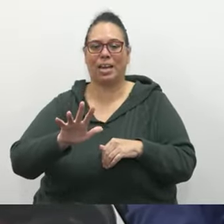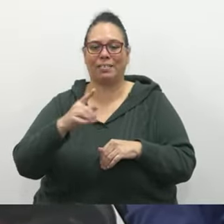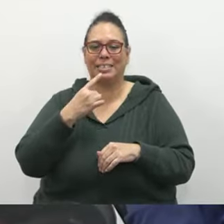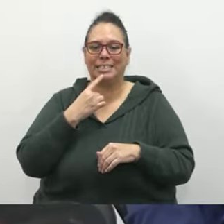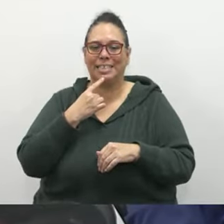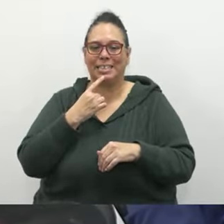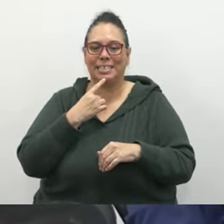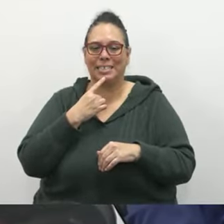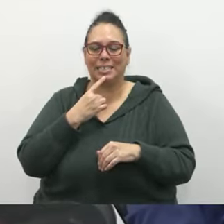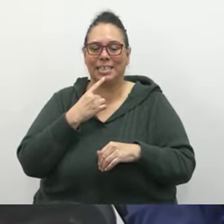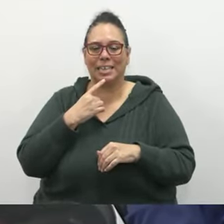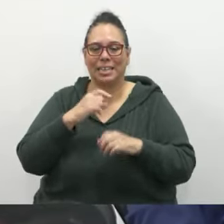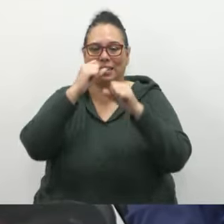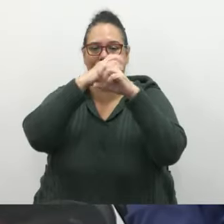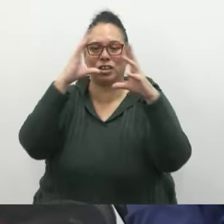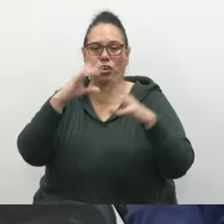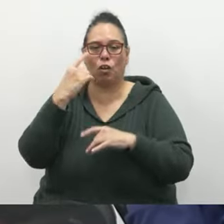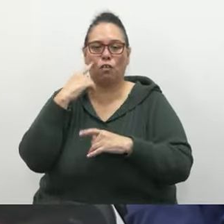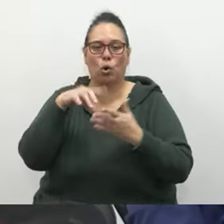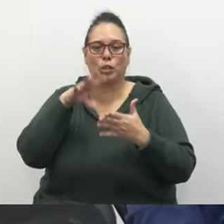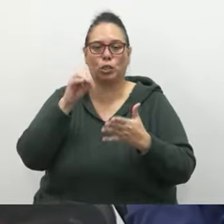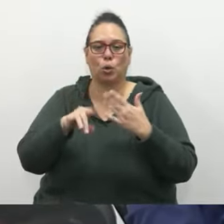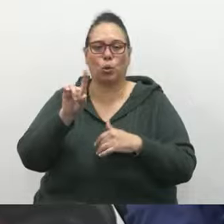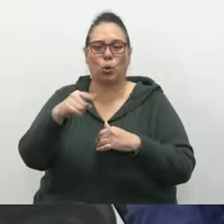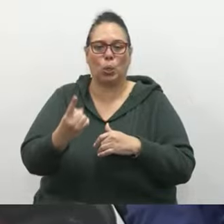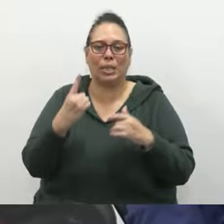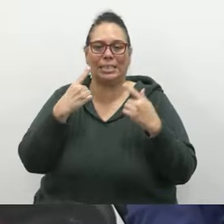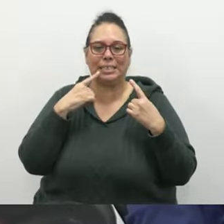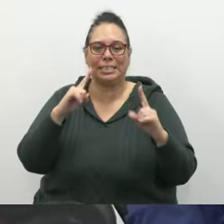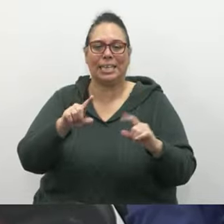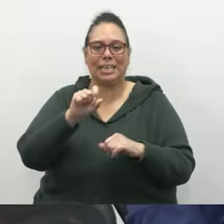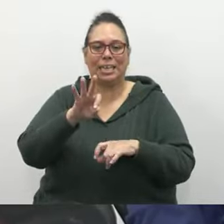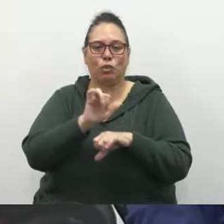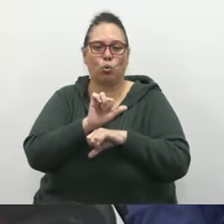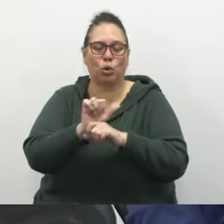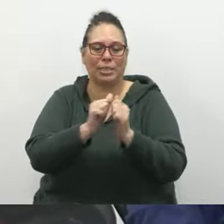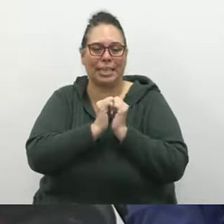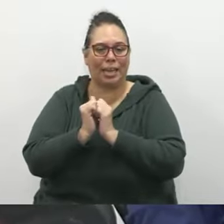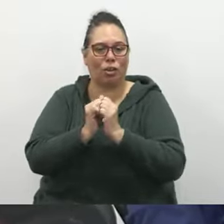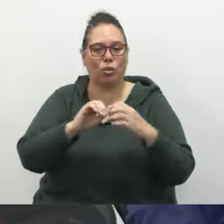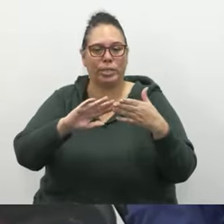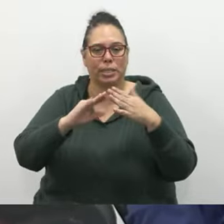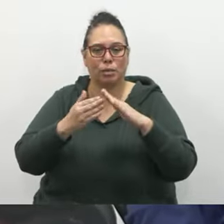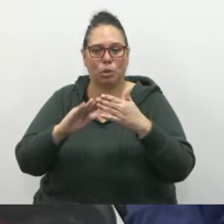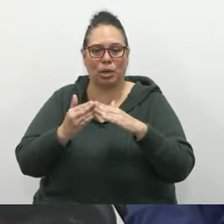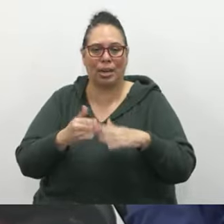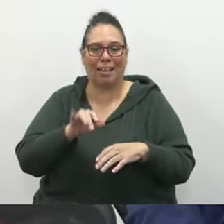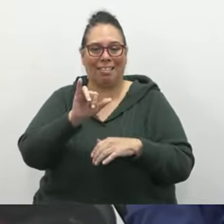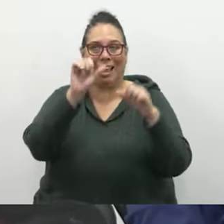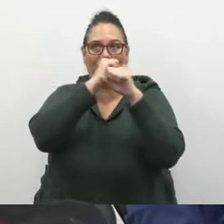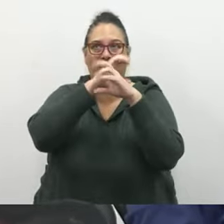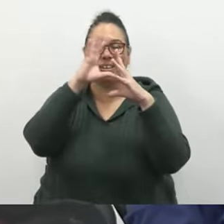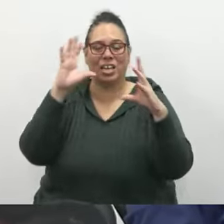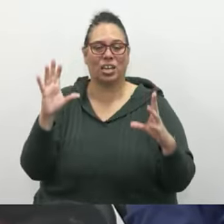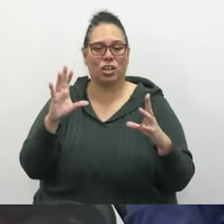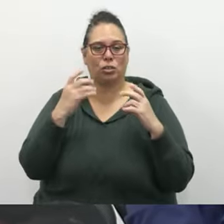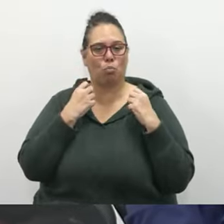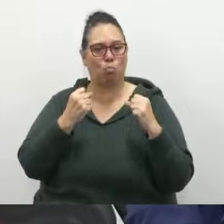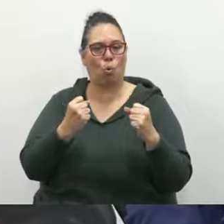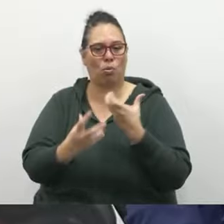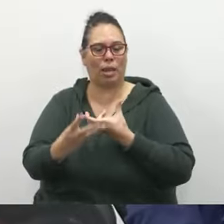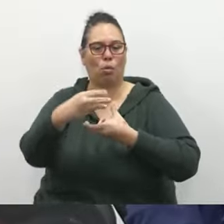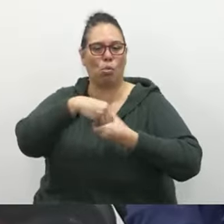this vision for our students will only succeed if we work together as a community. That vision was bold and